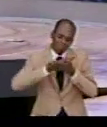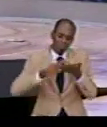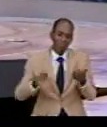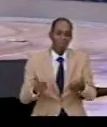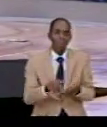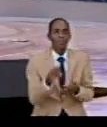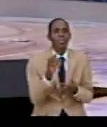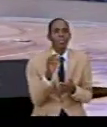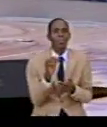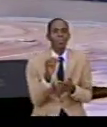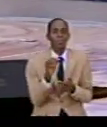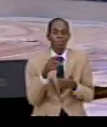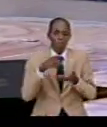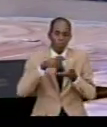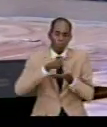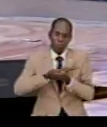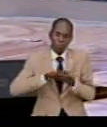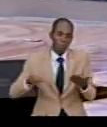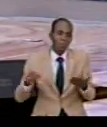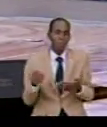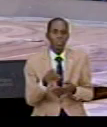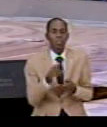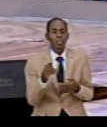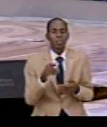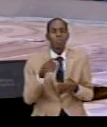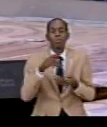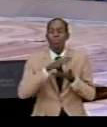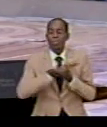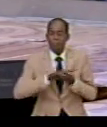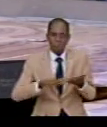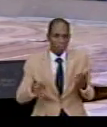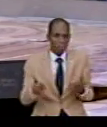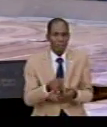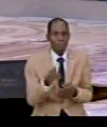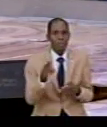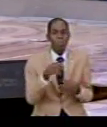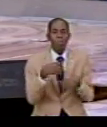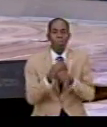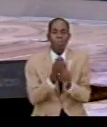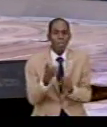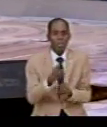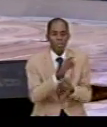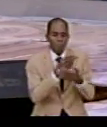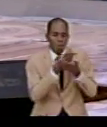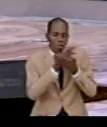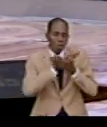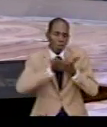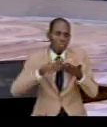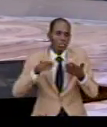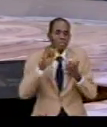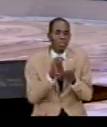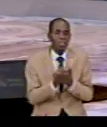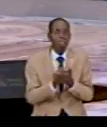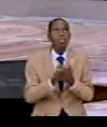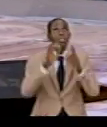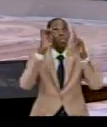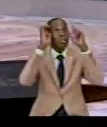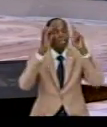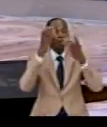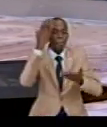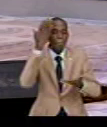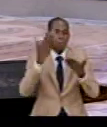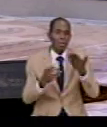them, purge them, purify them, make them holy, that he might